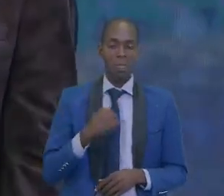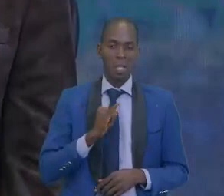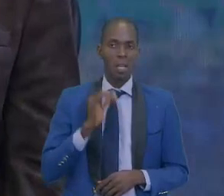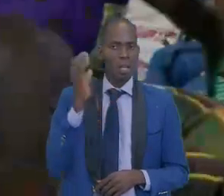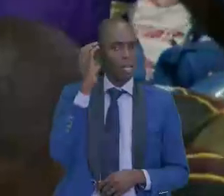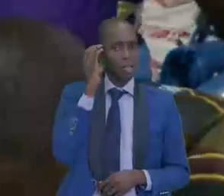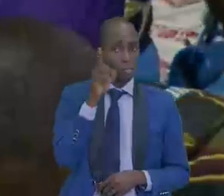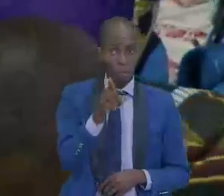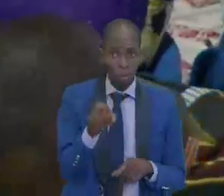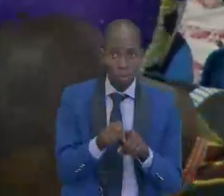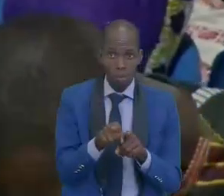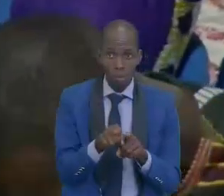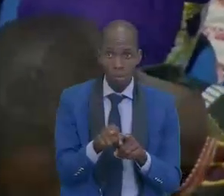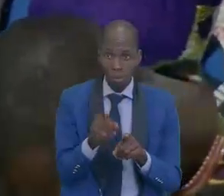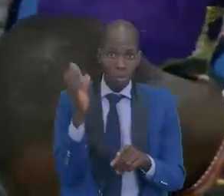hear you.